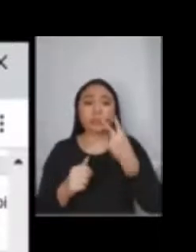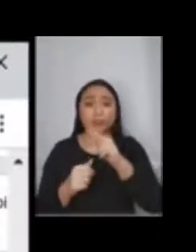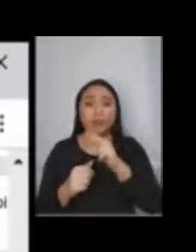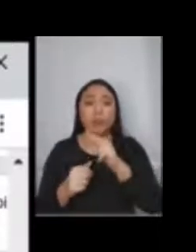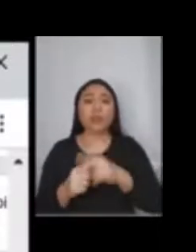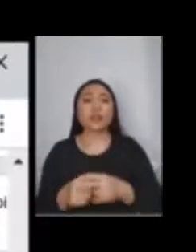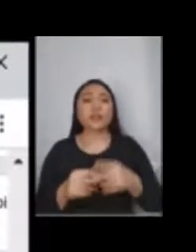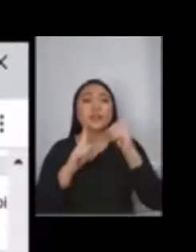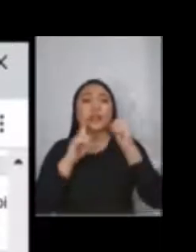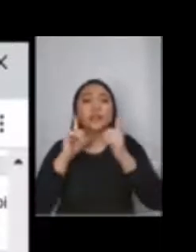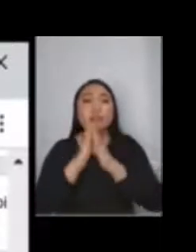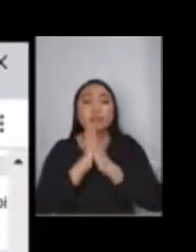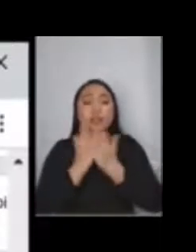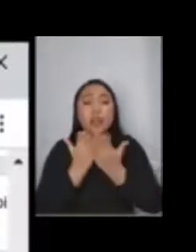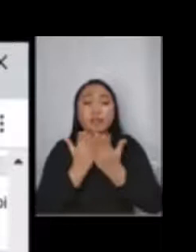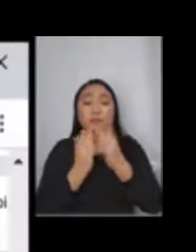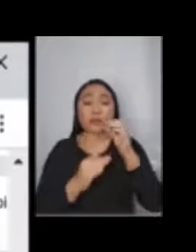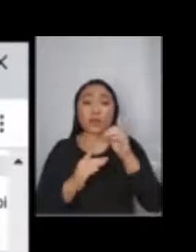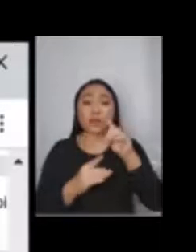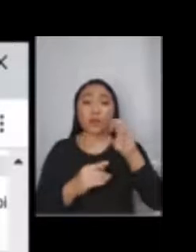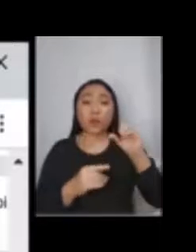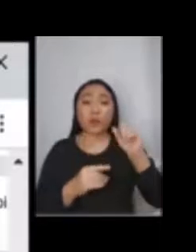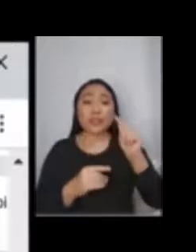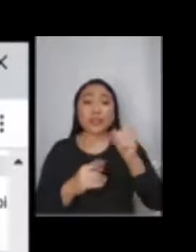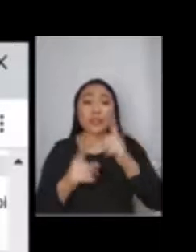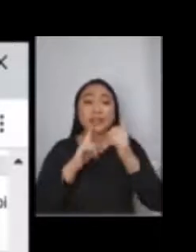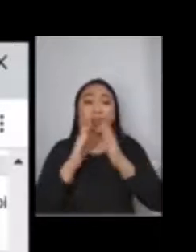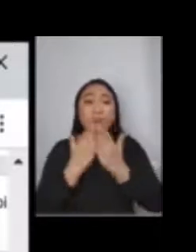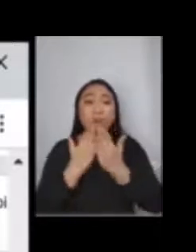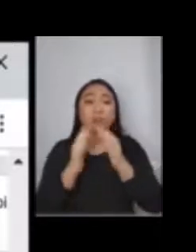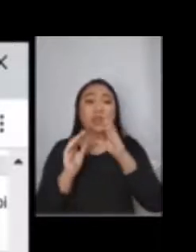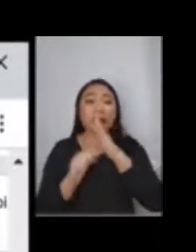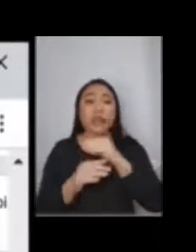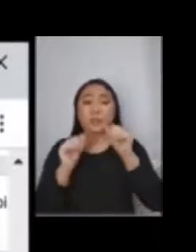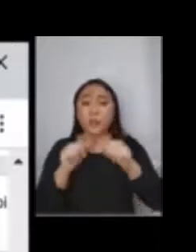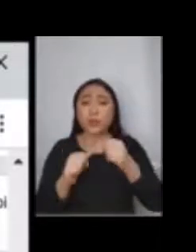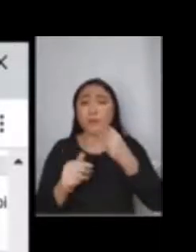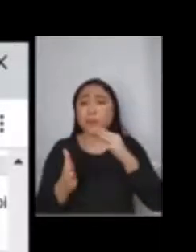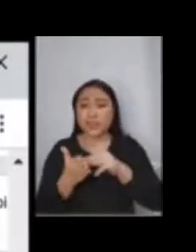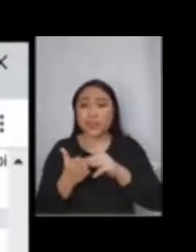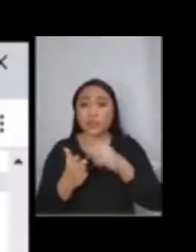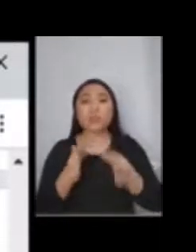comments, and announcements po. Dyan din natin nilalagay. So don't forget to like and follow